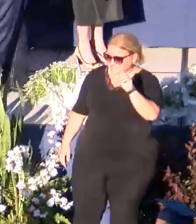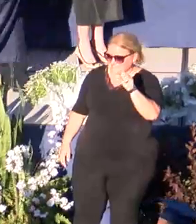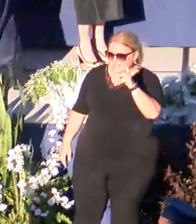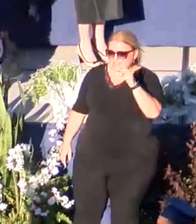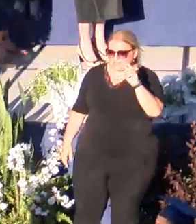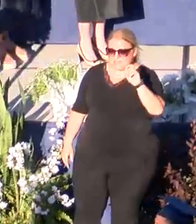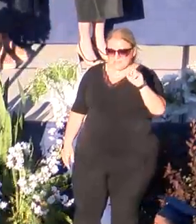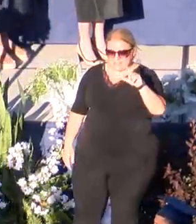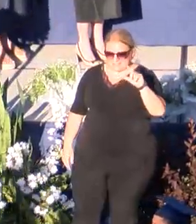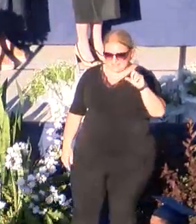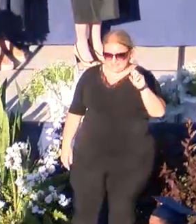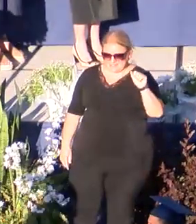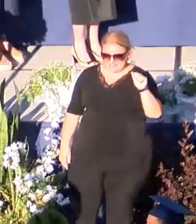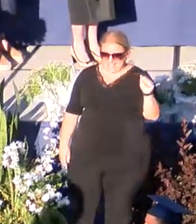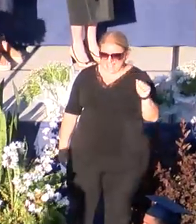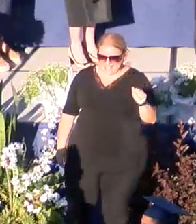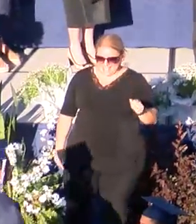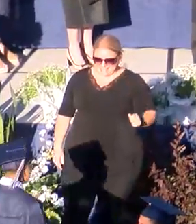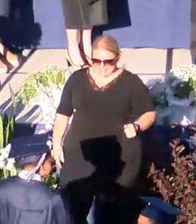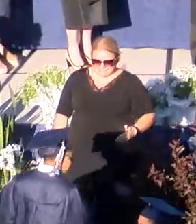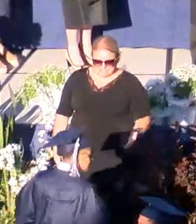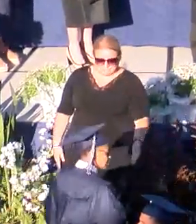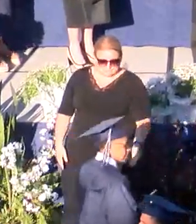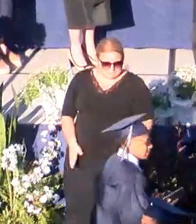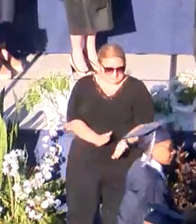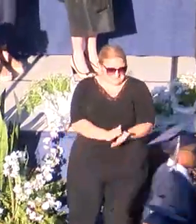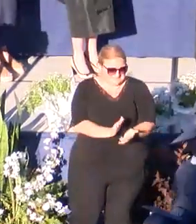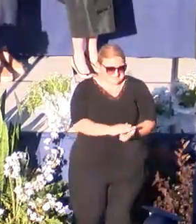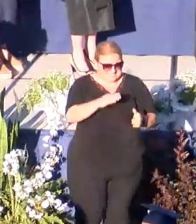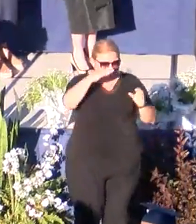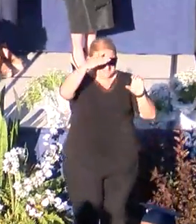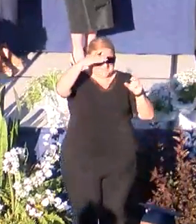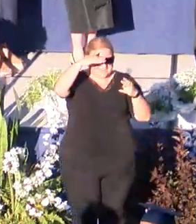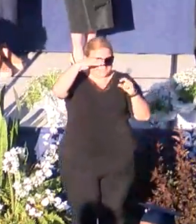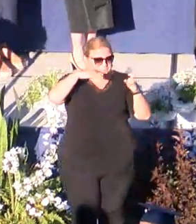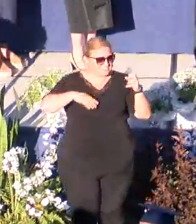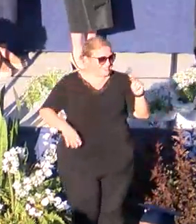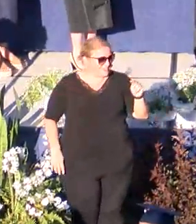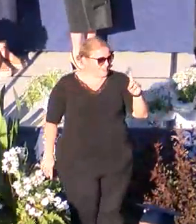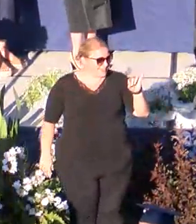Fuentes Anguiano. Sergio Christian Diaz.